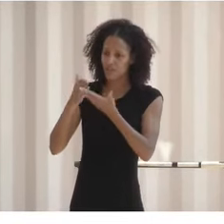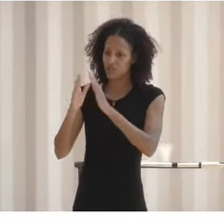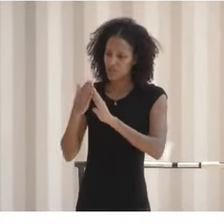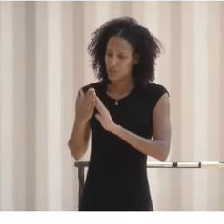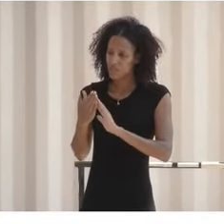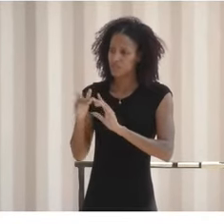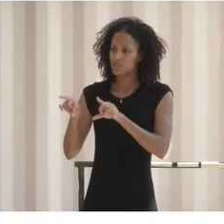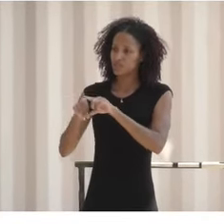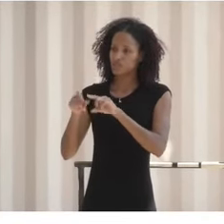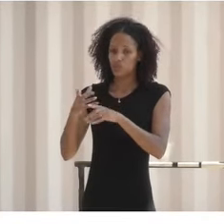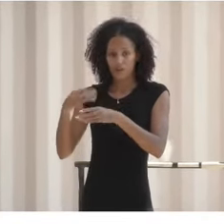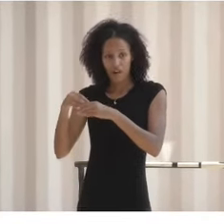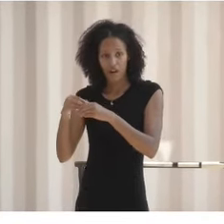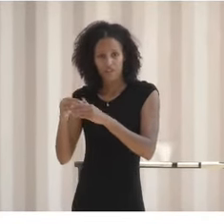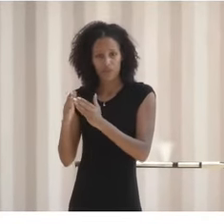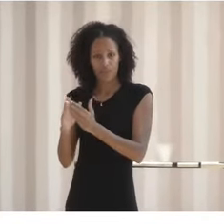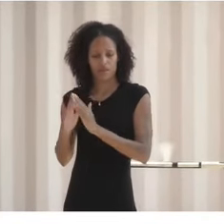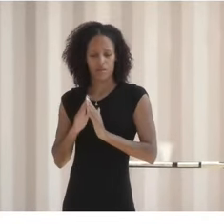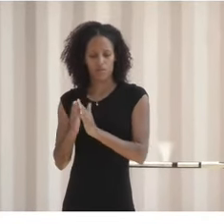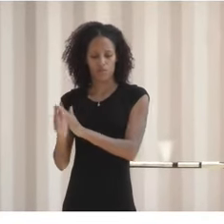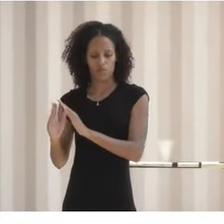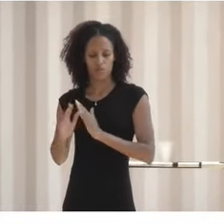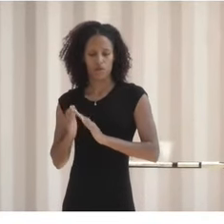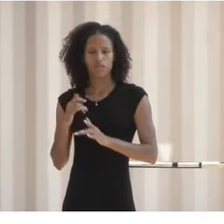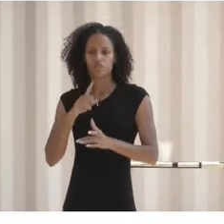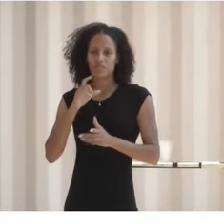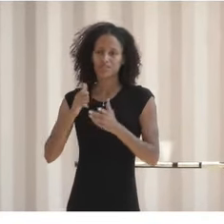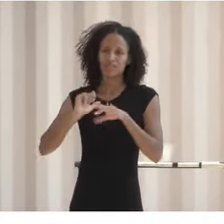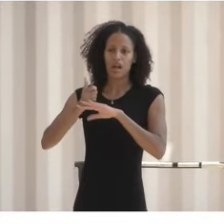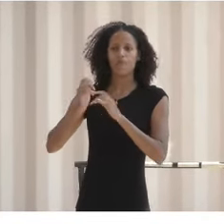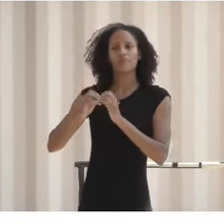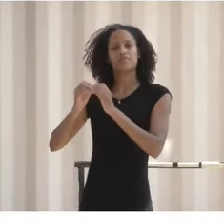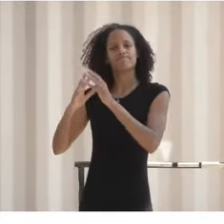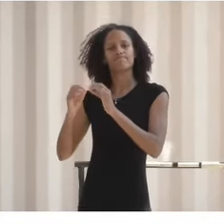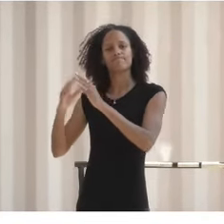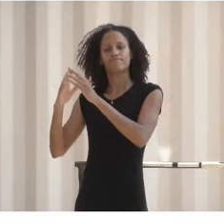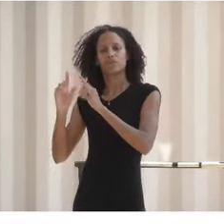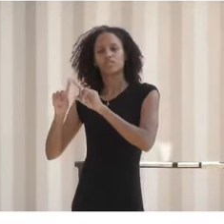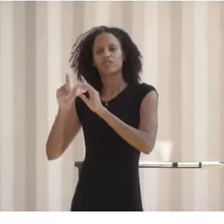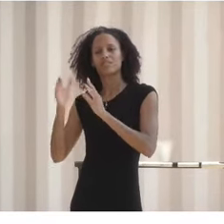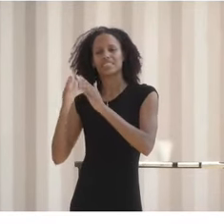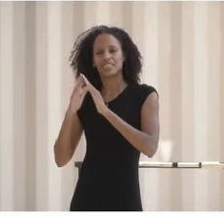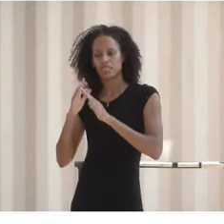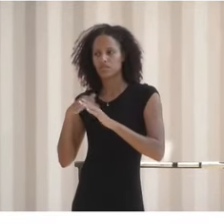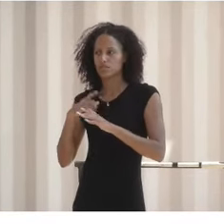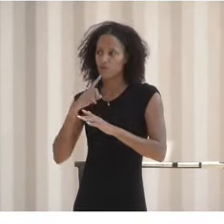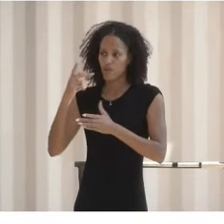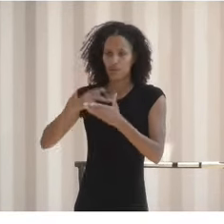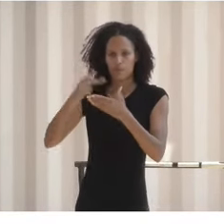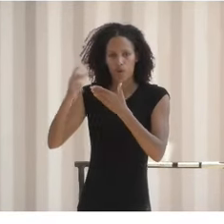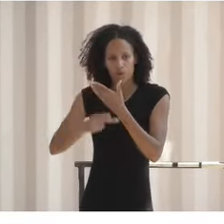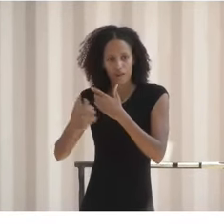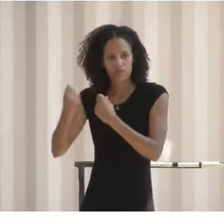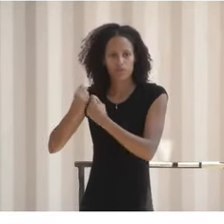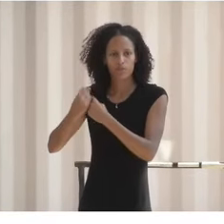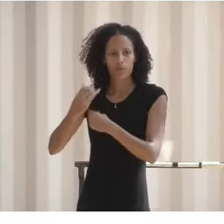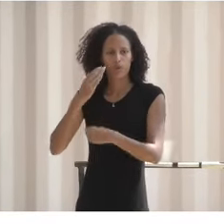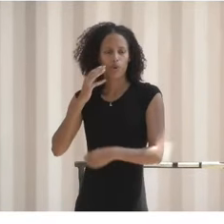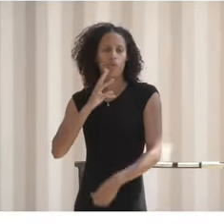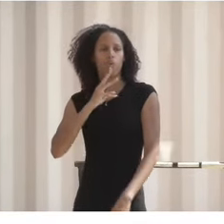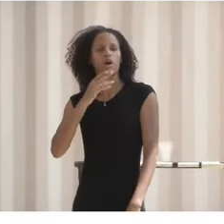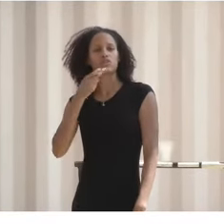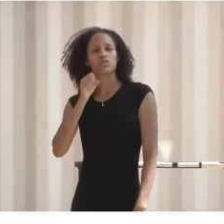in the Cully neighborhood, are earning a living building the city's ambitious green infrastructure program by restoring its watersheds